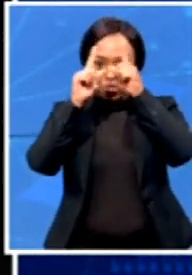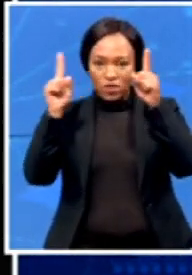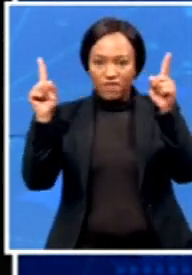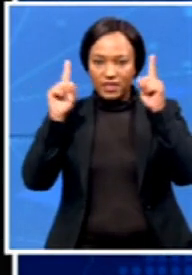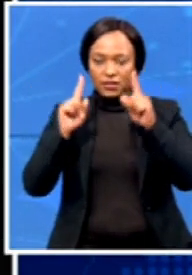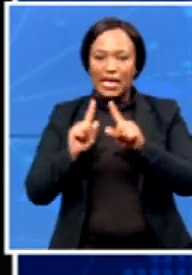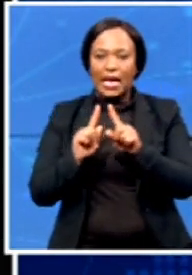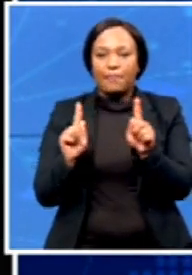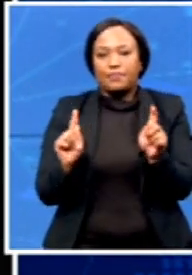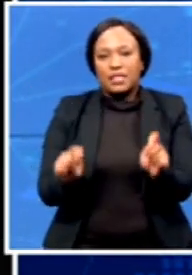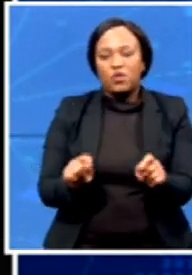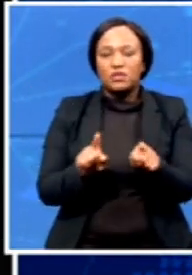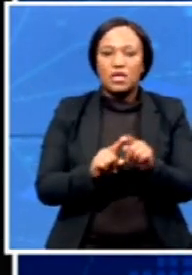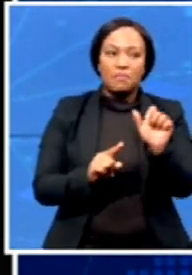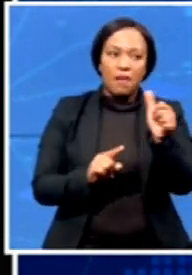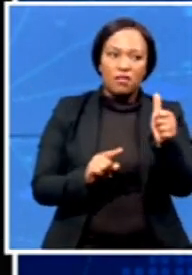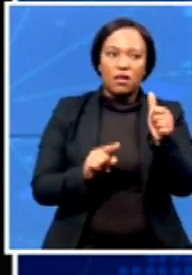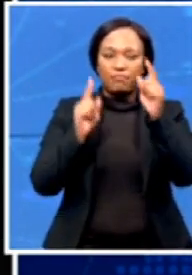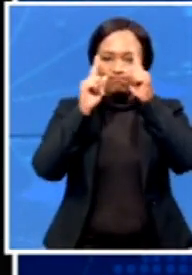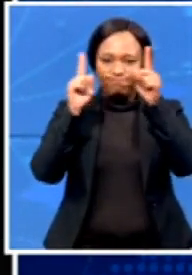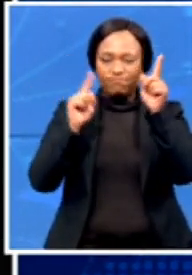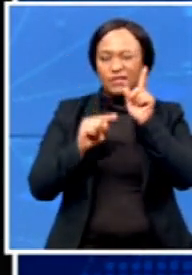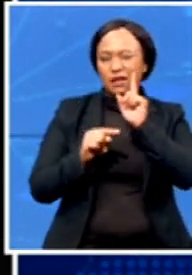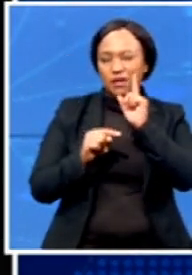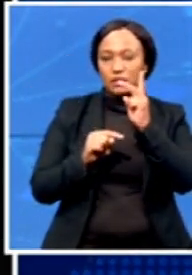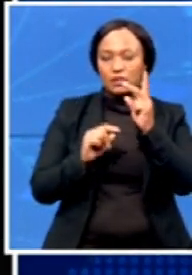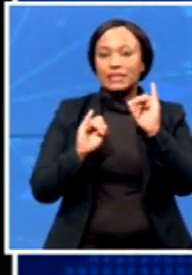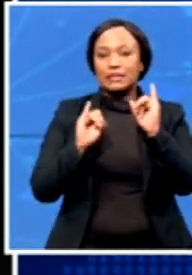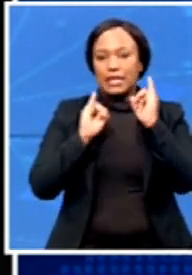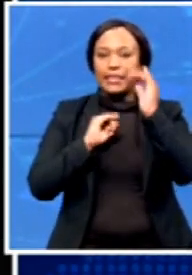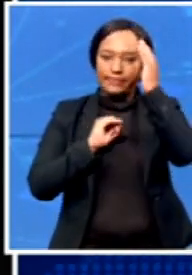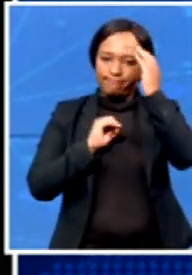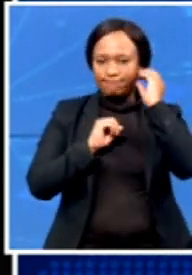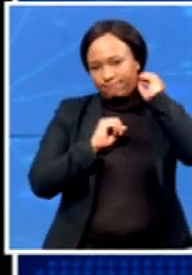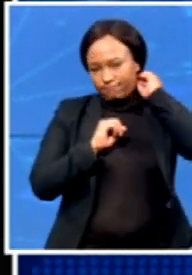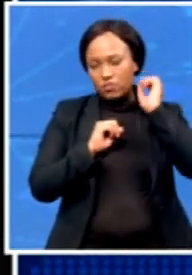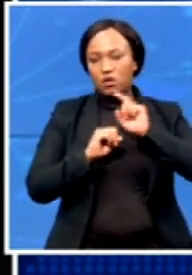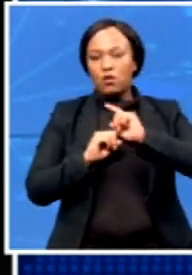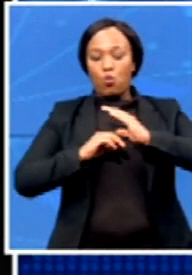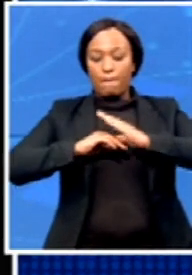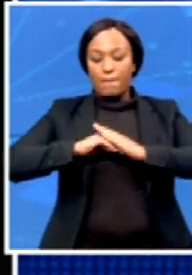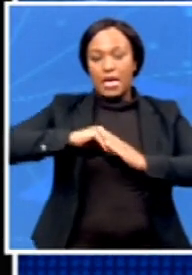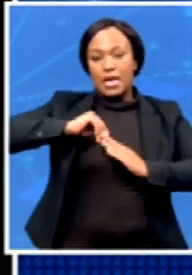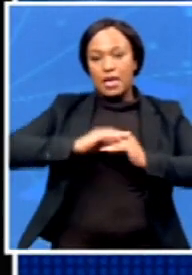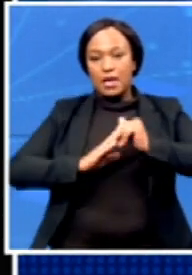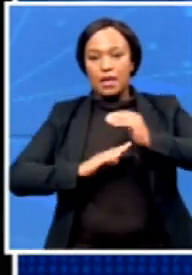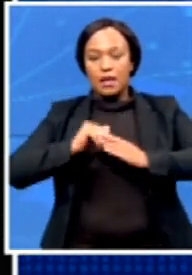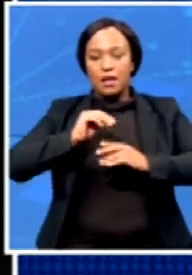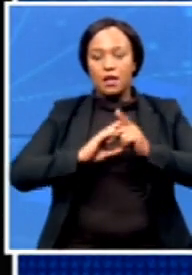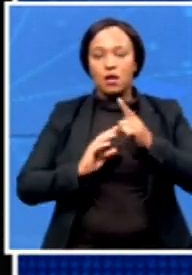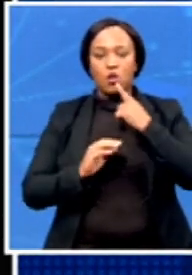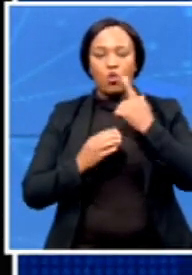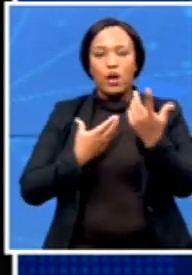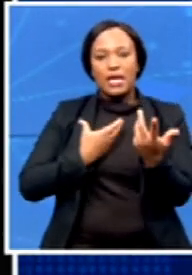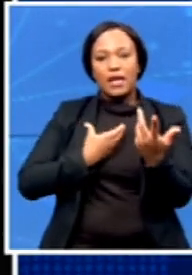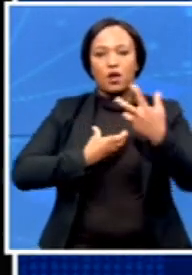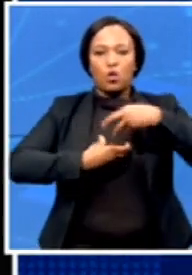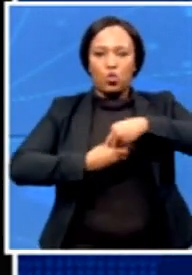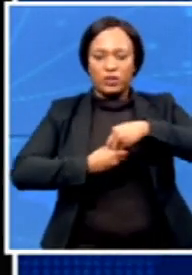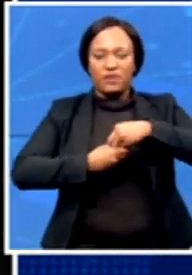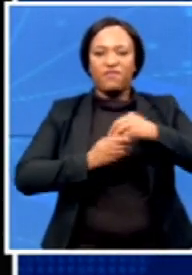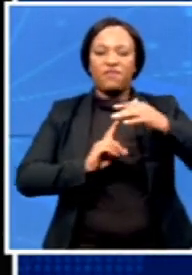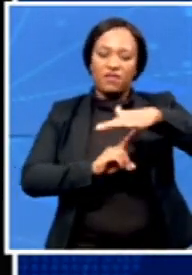at seriously. That is how we build an inclusive environment at universities, where